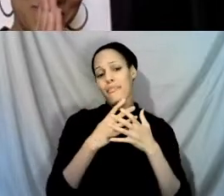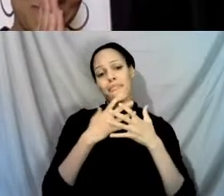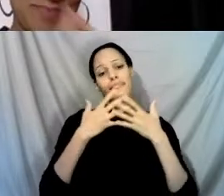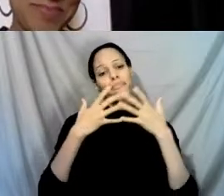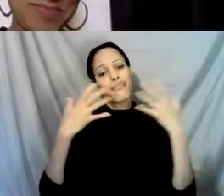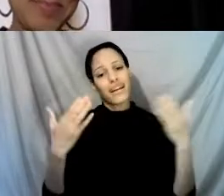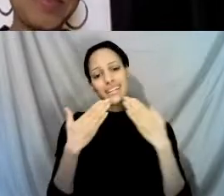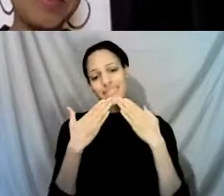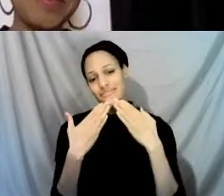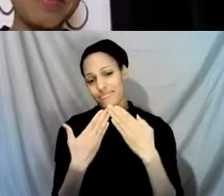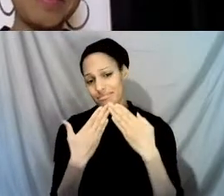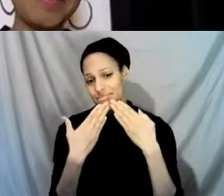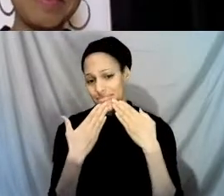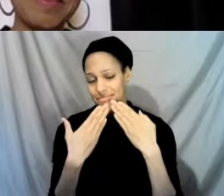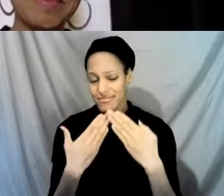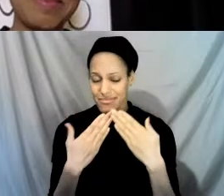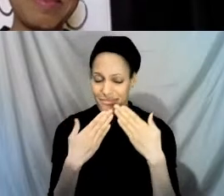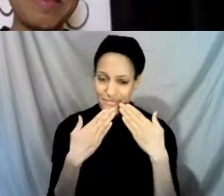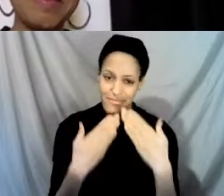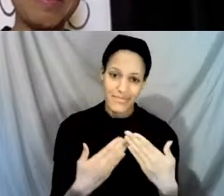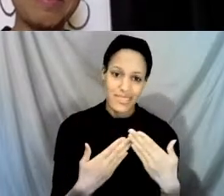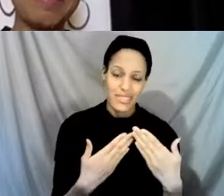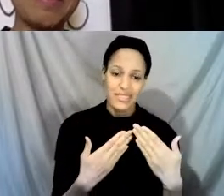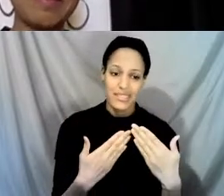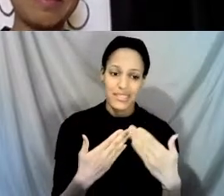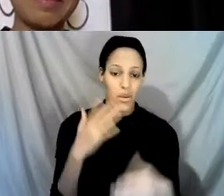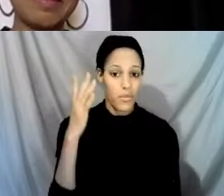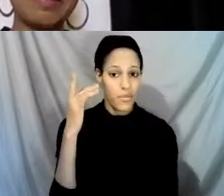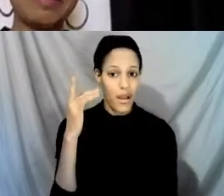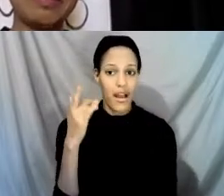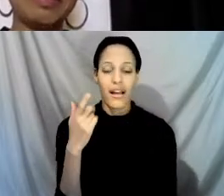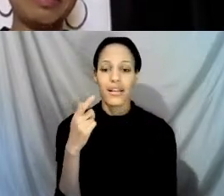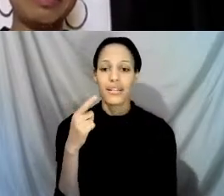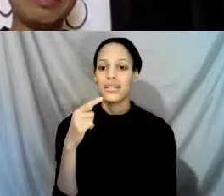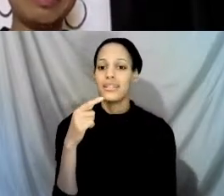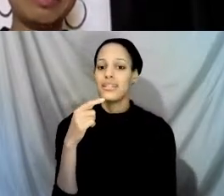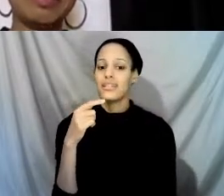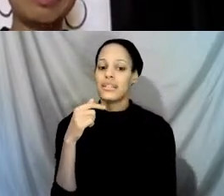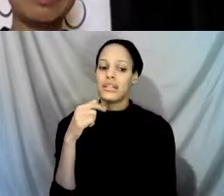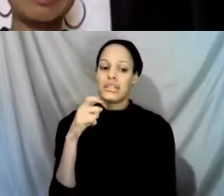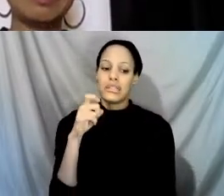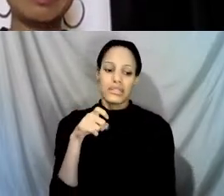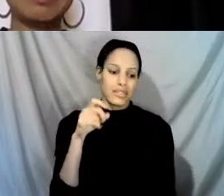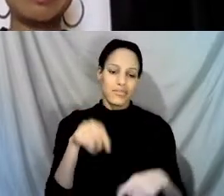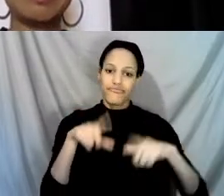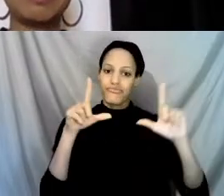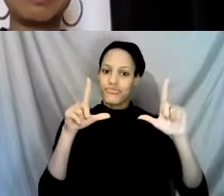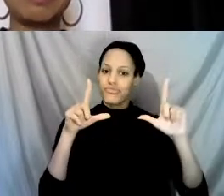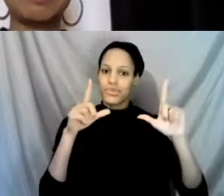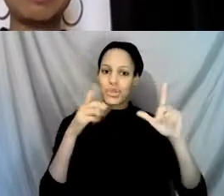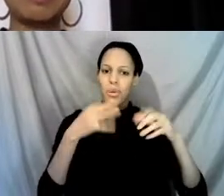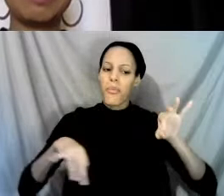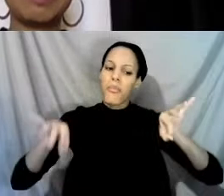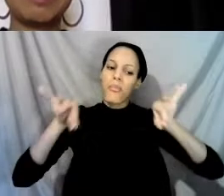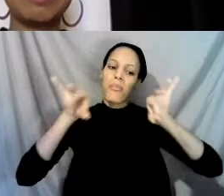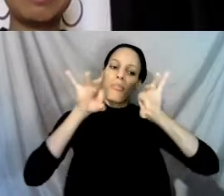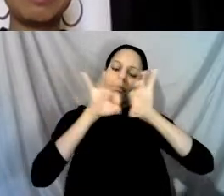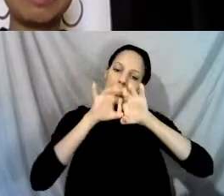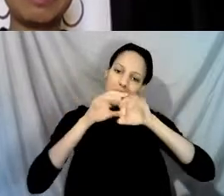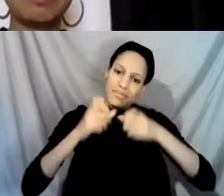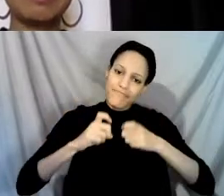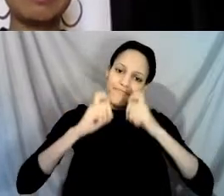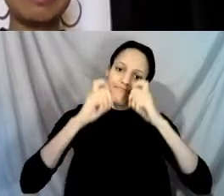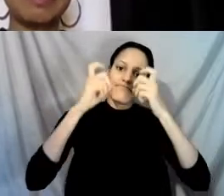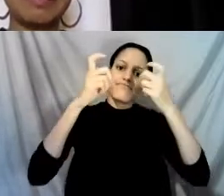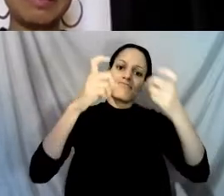This is really because this is an important contribution to the legacy.